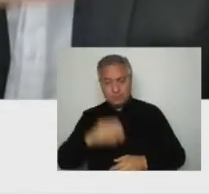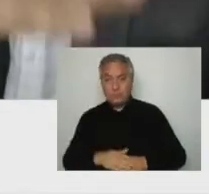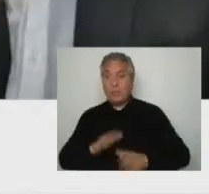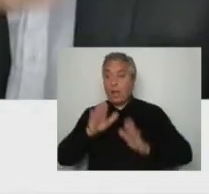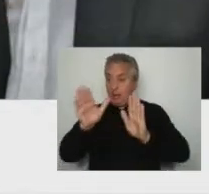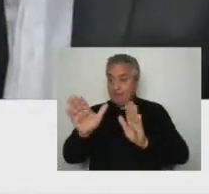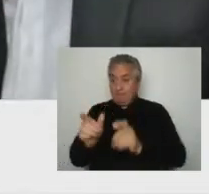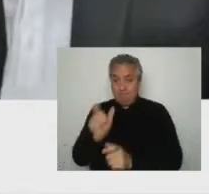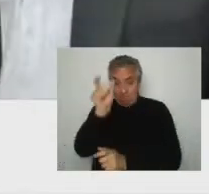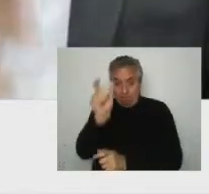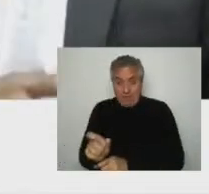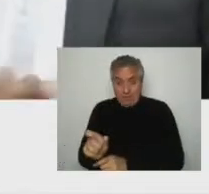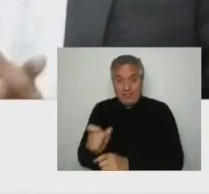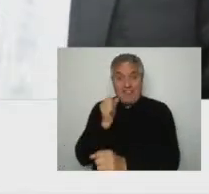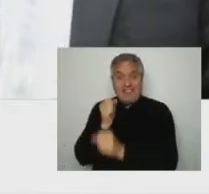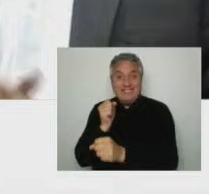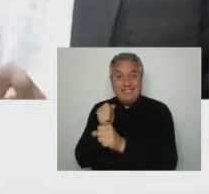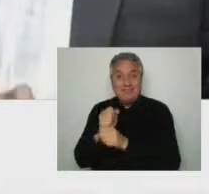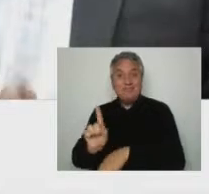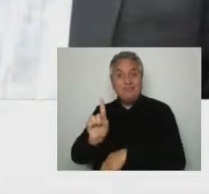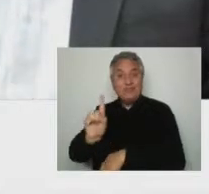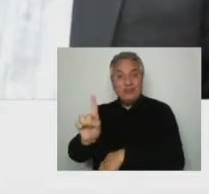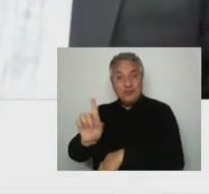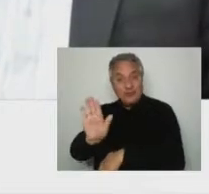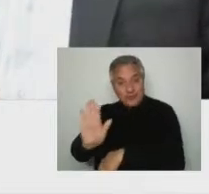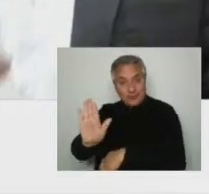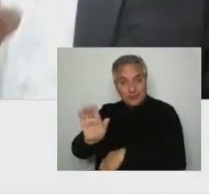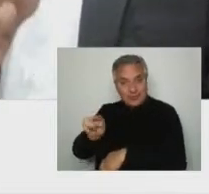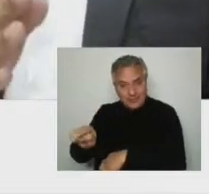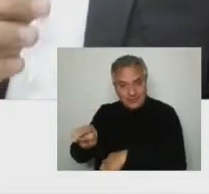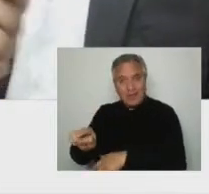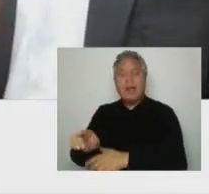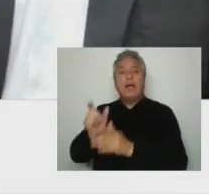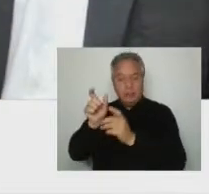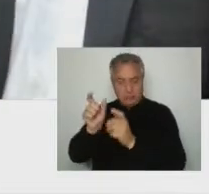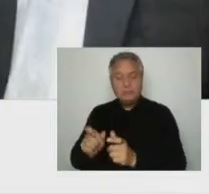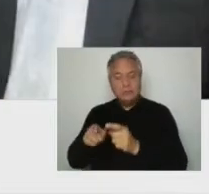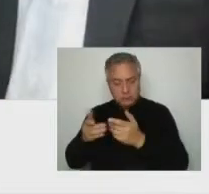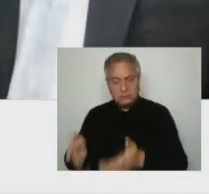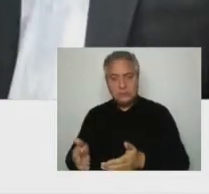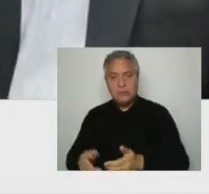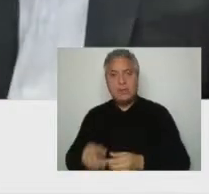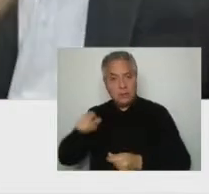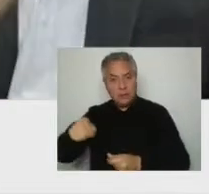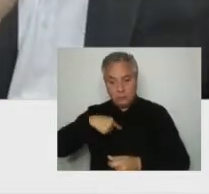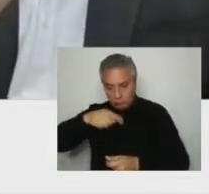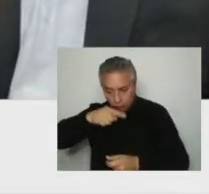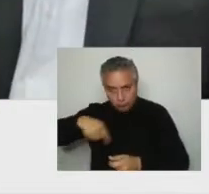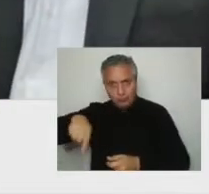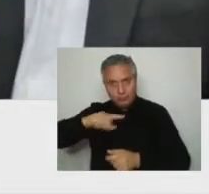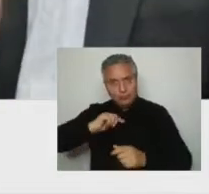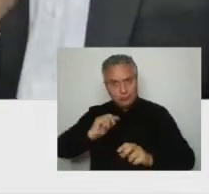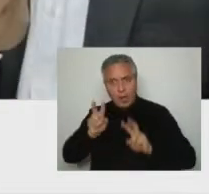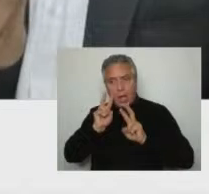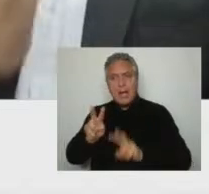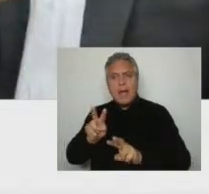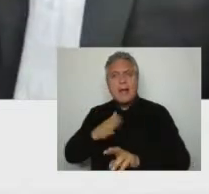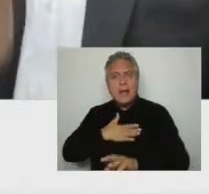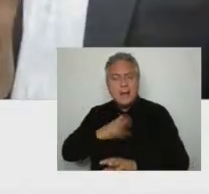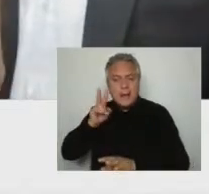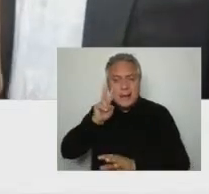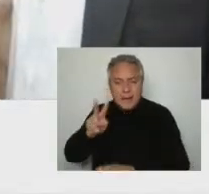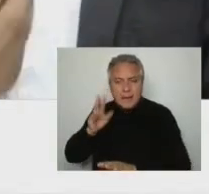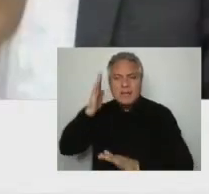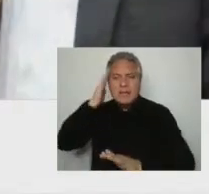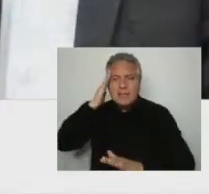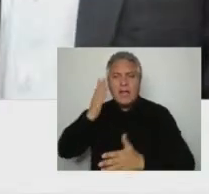For a freelancer, for example, some countries have a pension system for the independent or freelancers. Now,